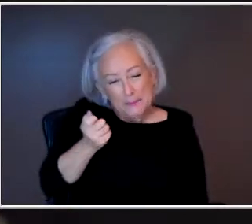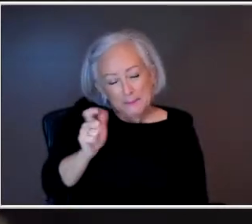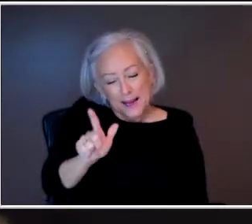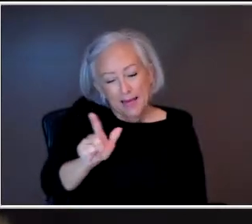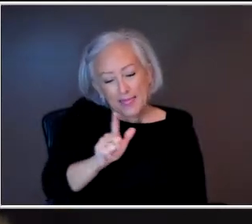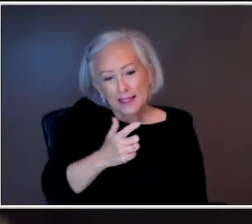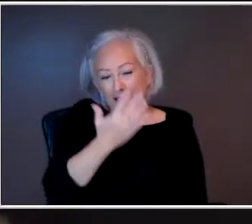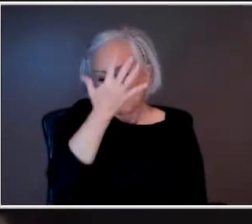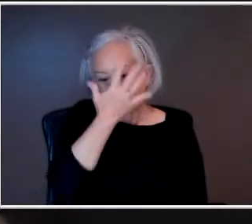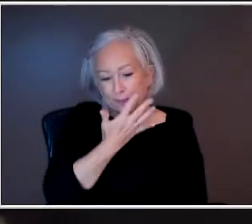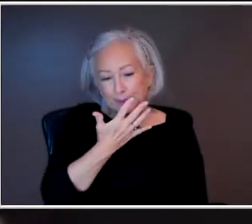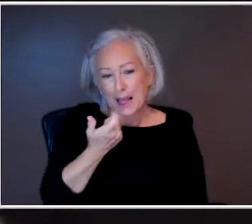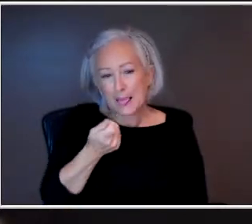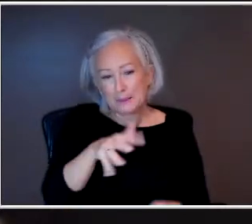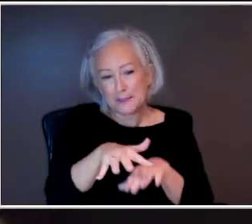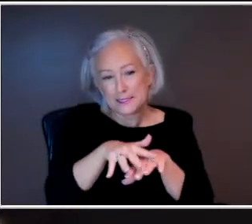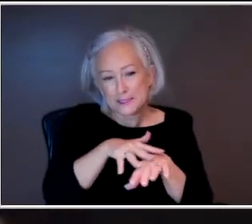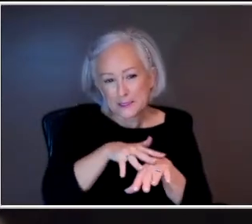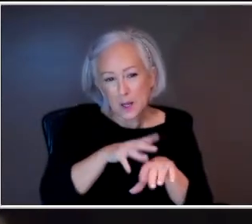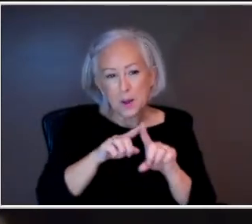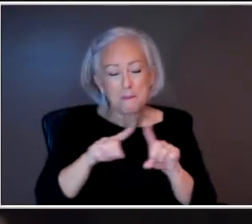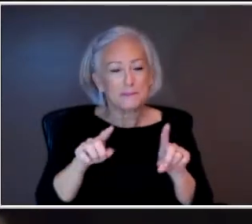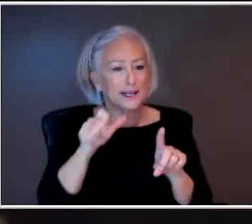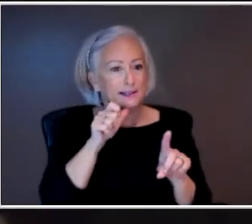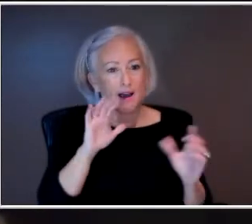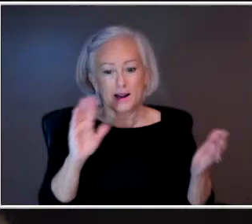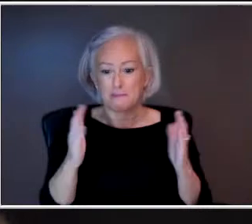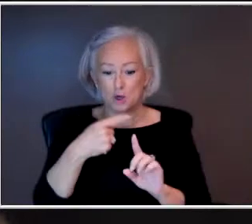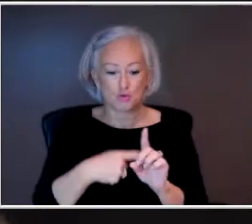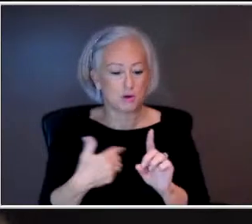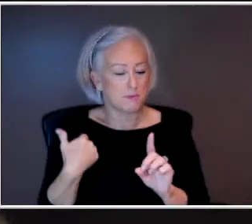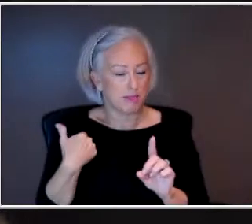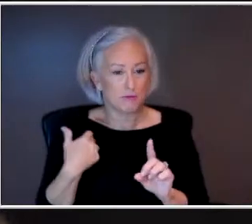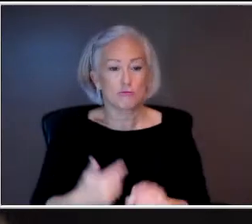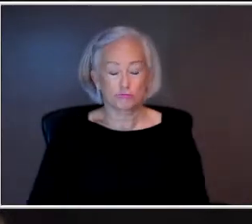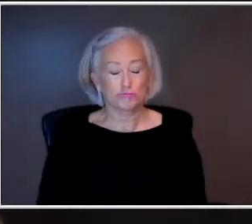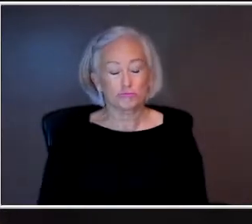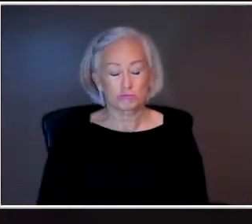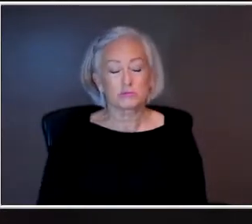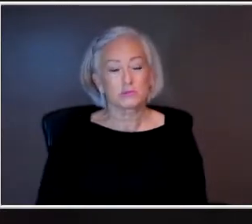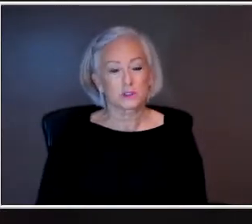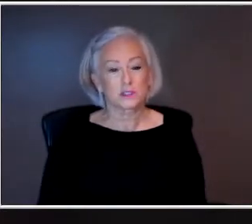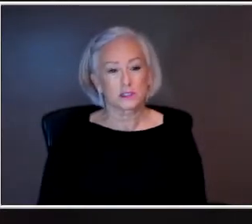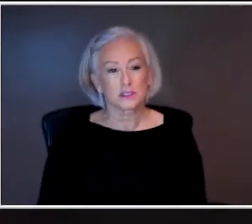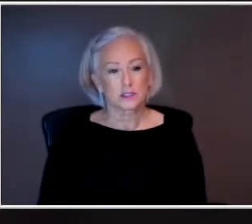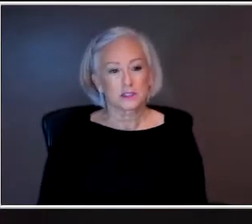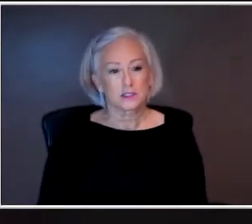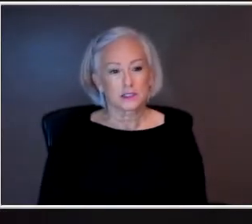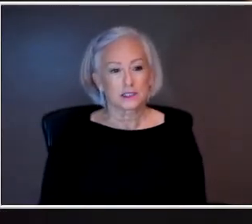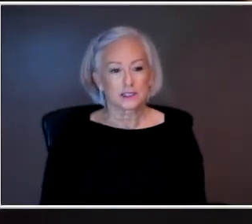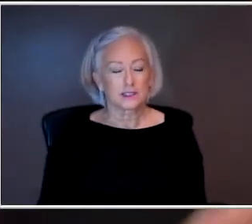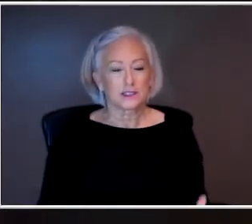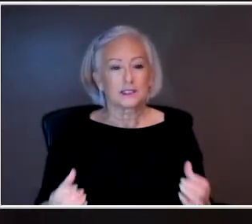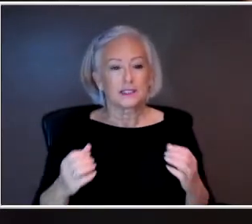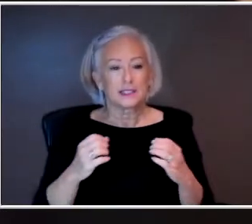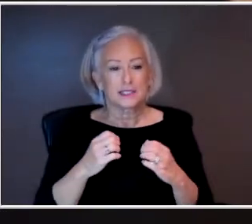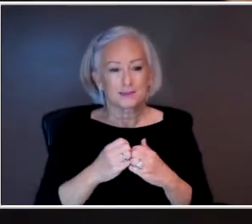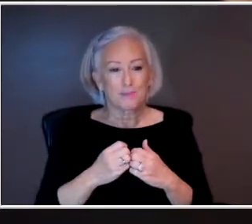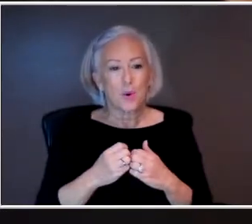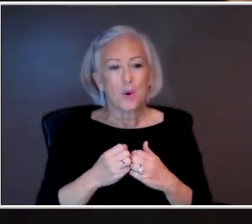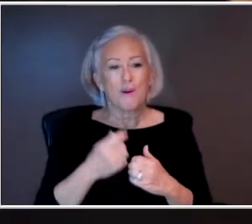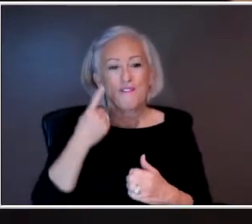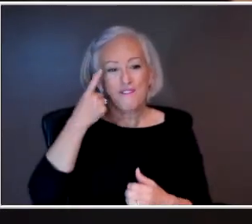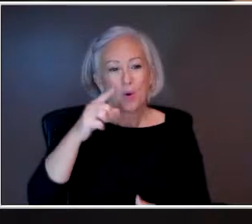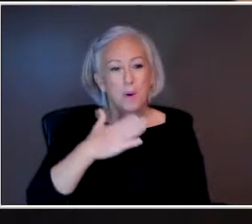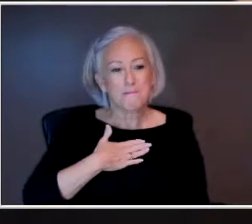slow, but nothing like it was even just a month ago, you know. What kind of, I guess that's more of a question for my wife. She sees me in